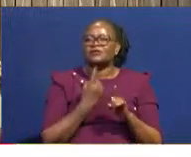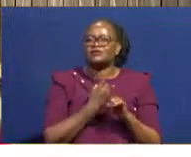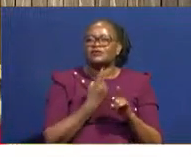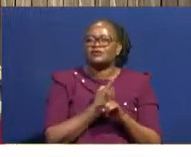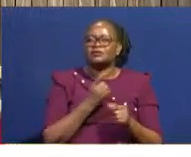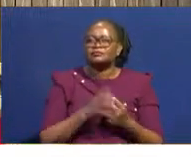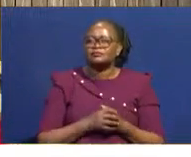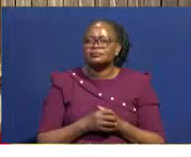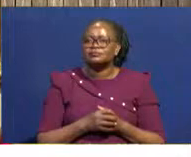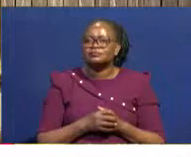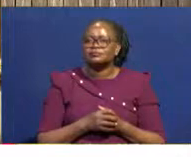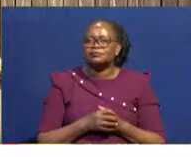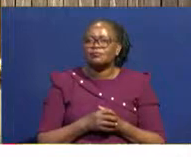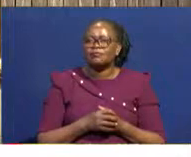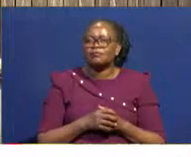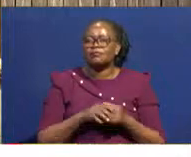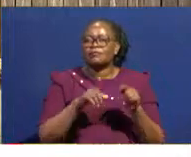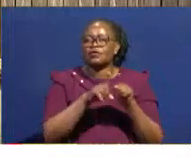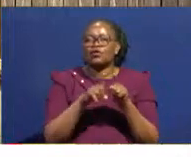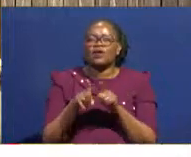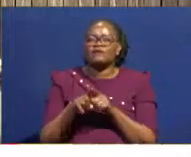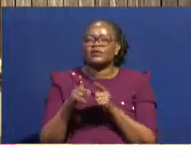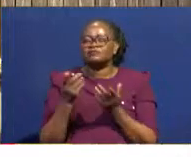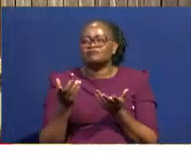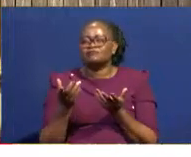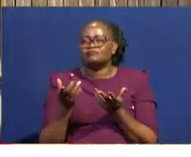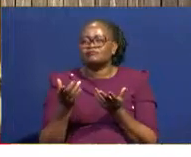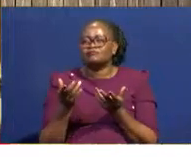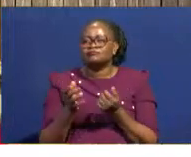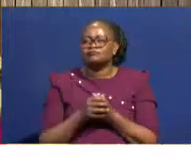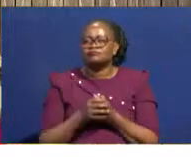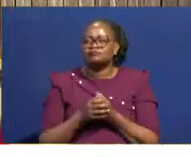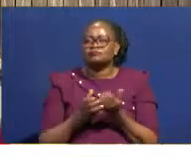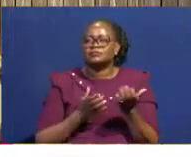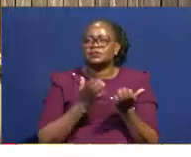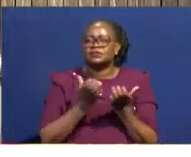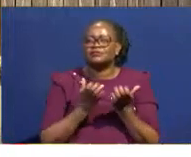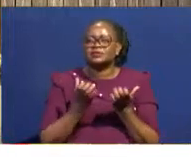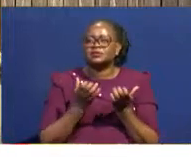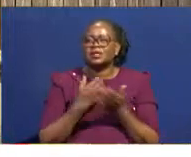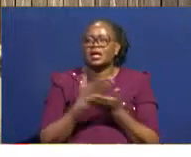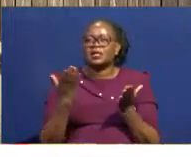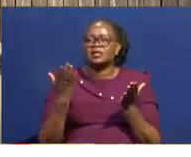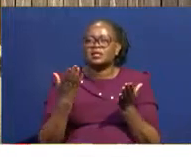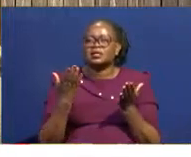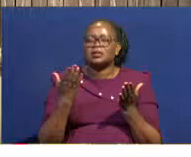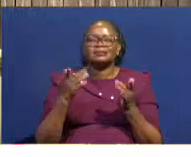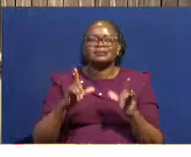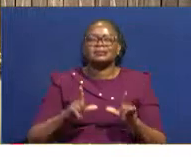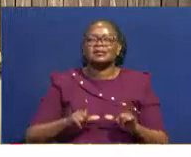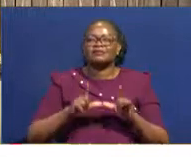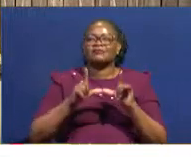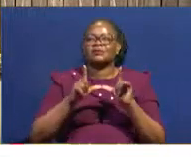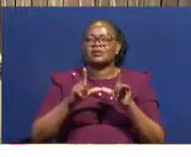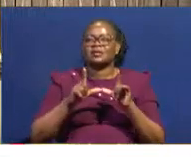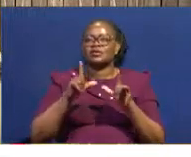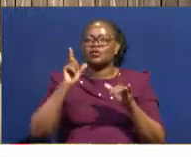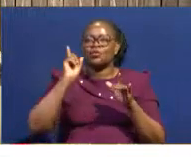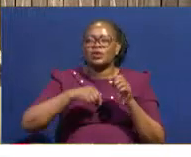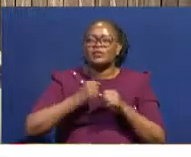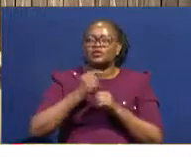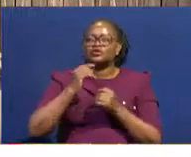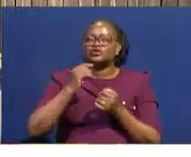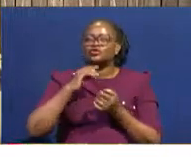whether it was traffic services or even criminal services, any type of certificate. And what makes it so special